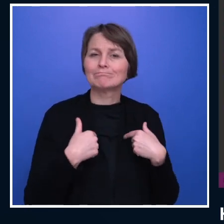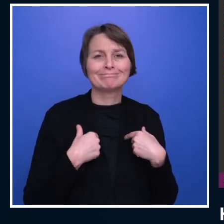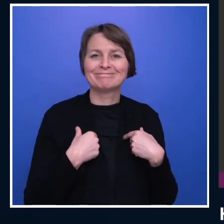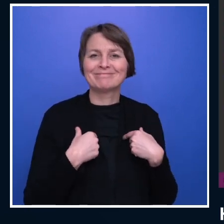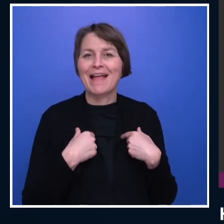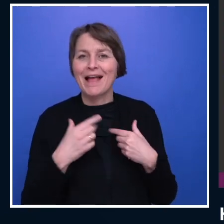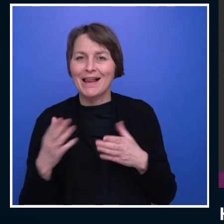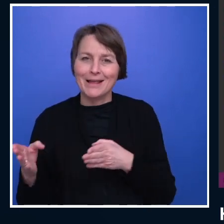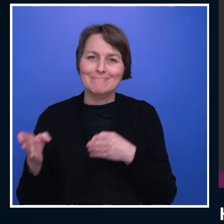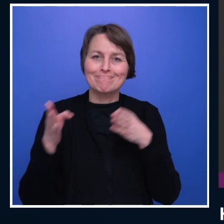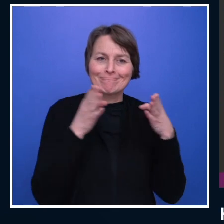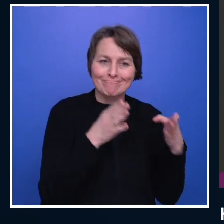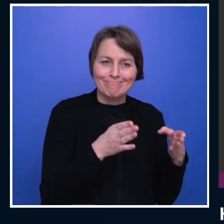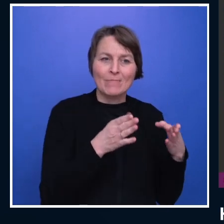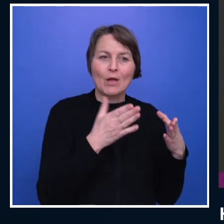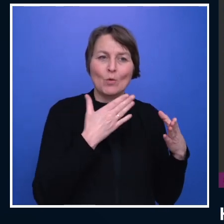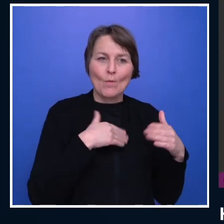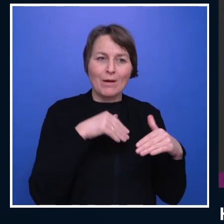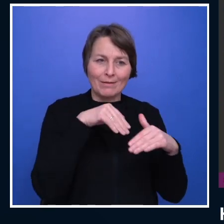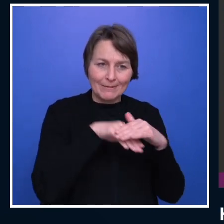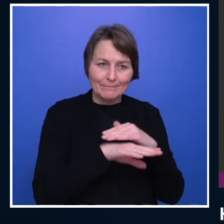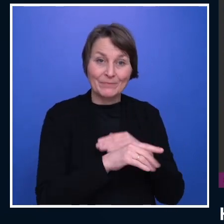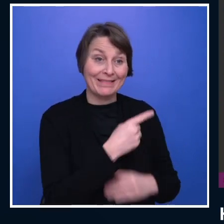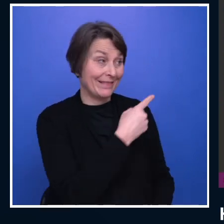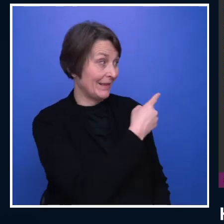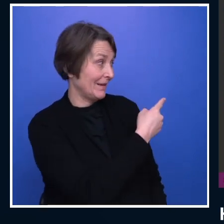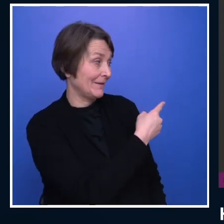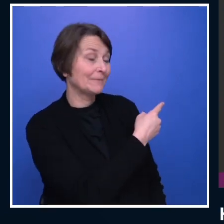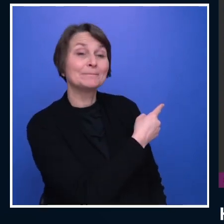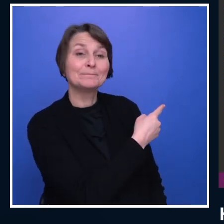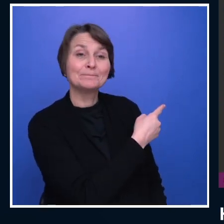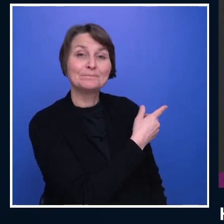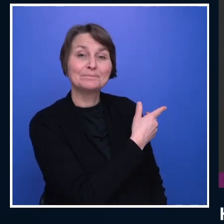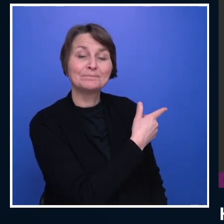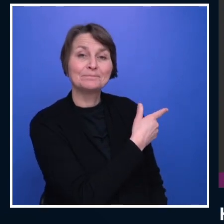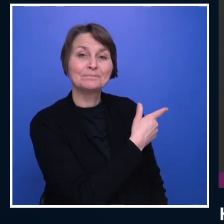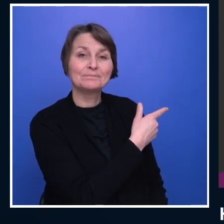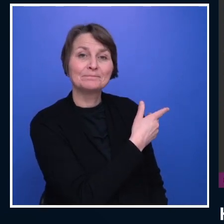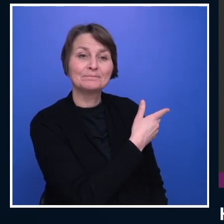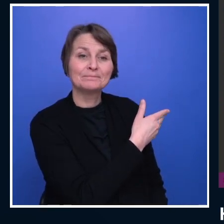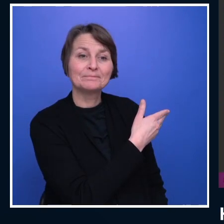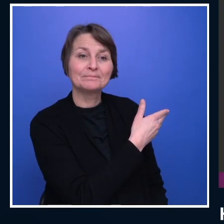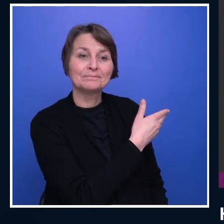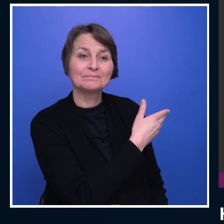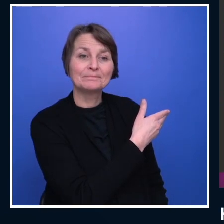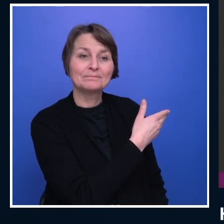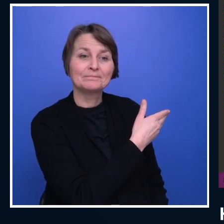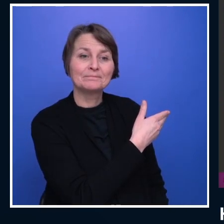into app services, Hanselman, it's Linux,